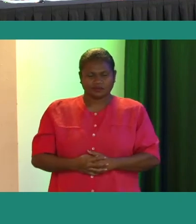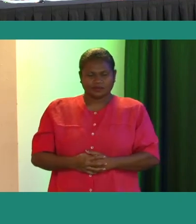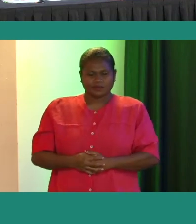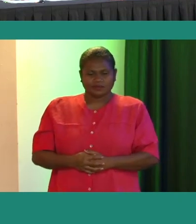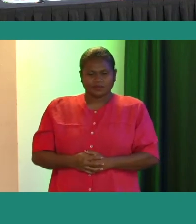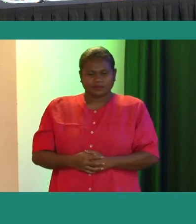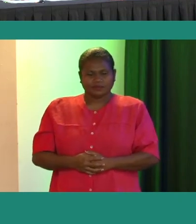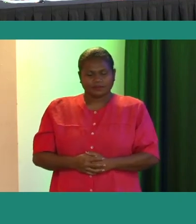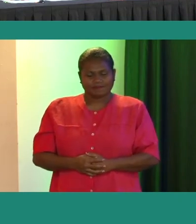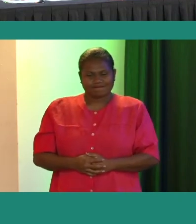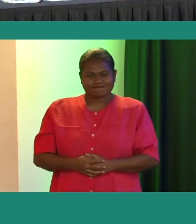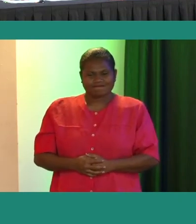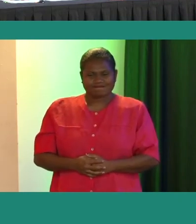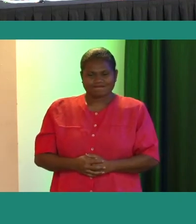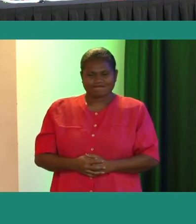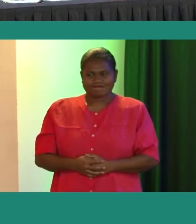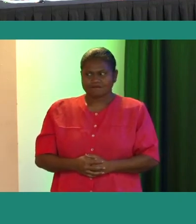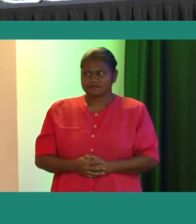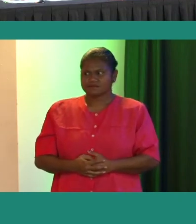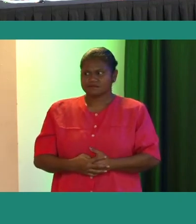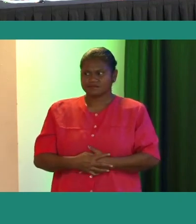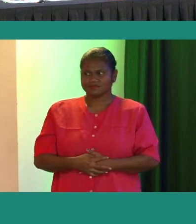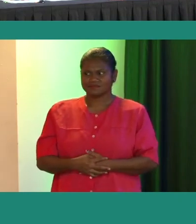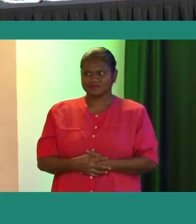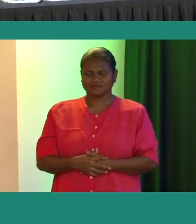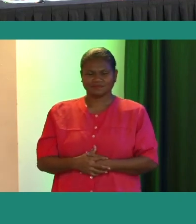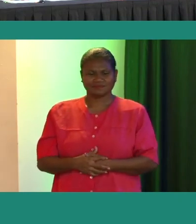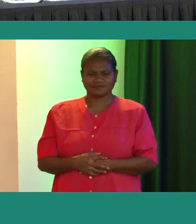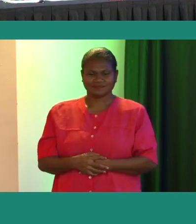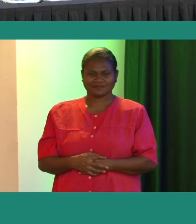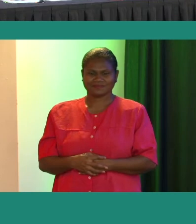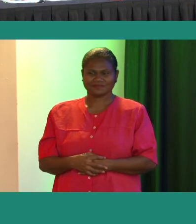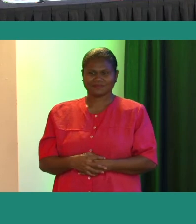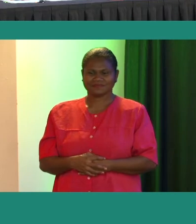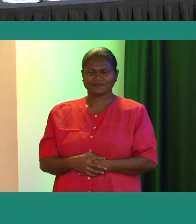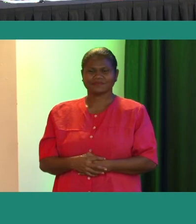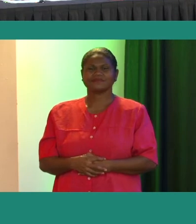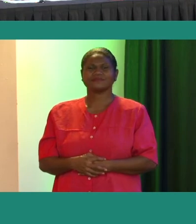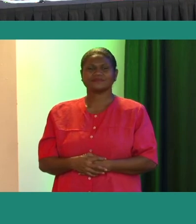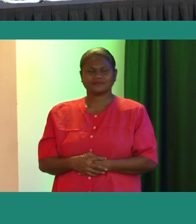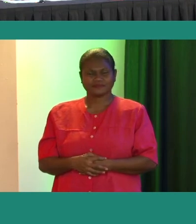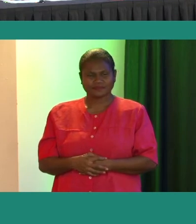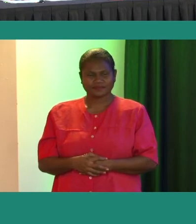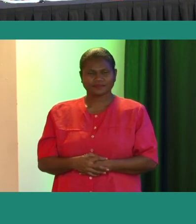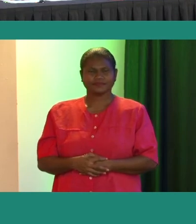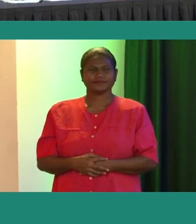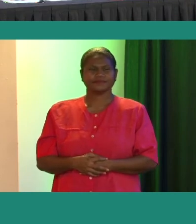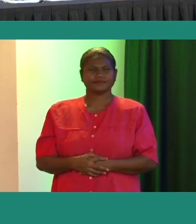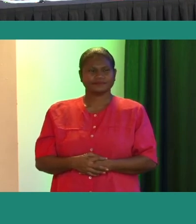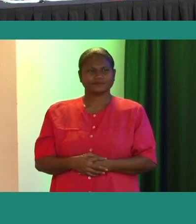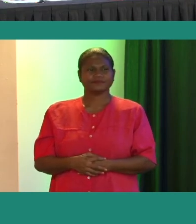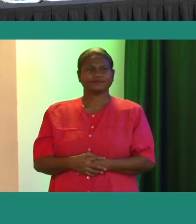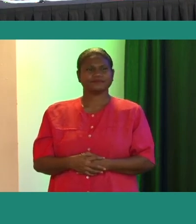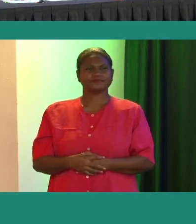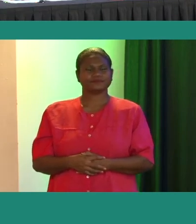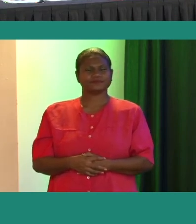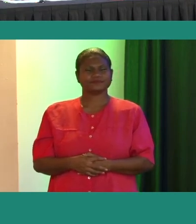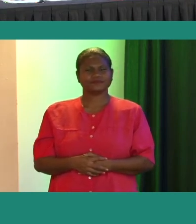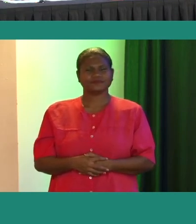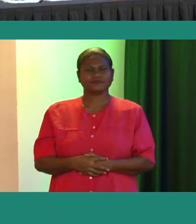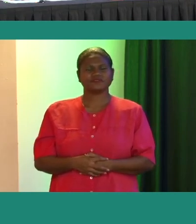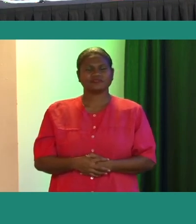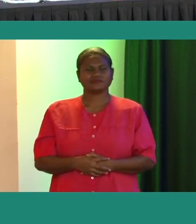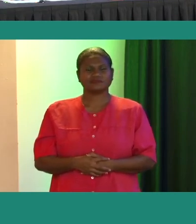management roles. very low level of the